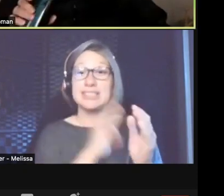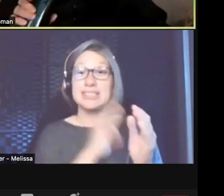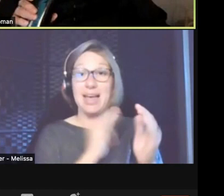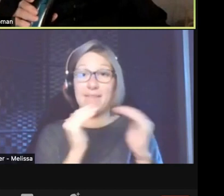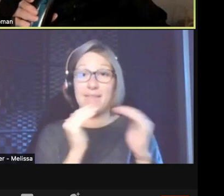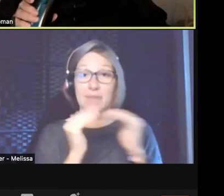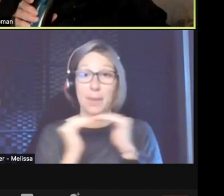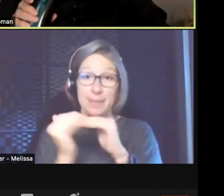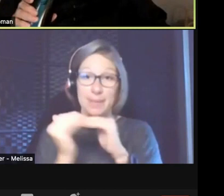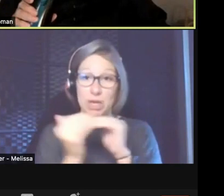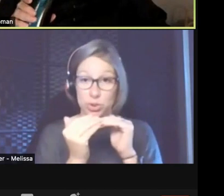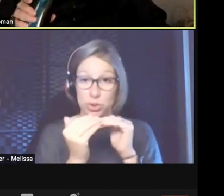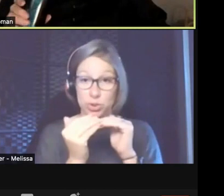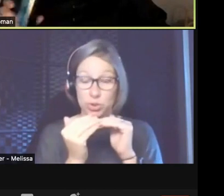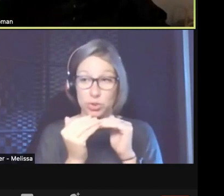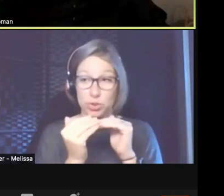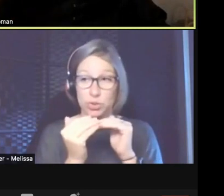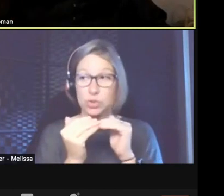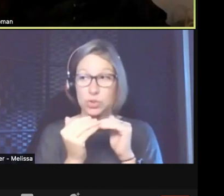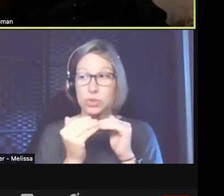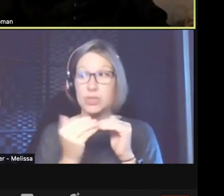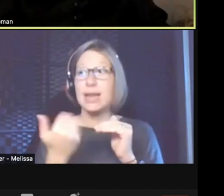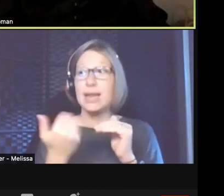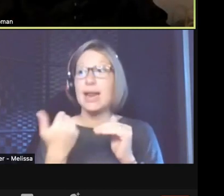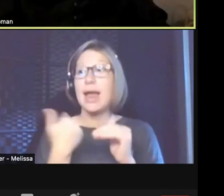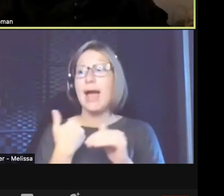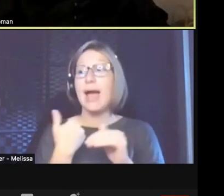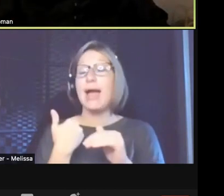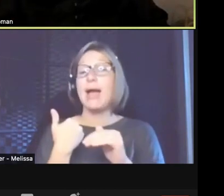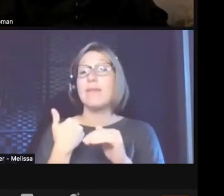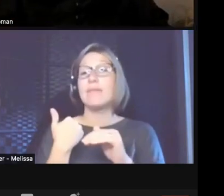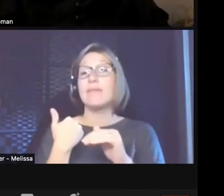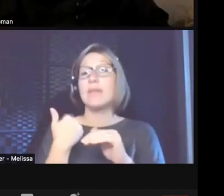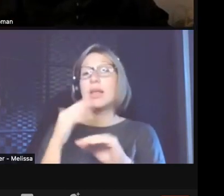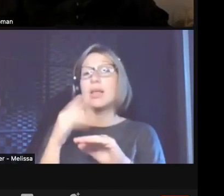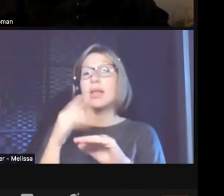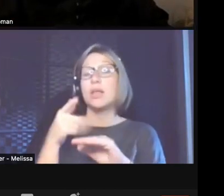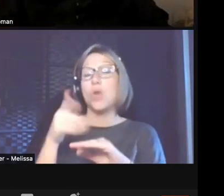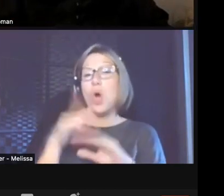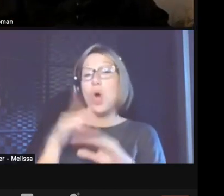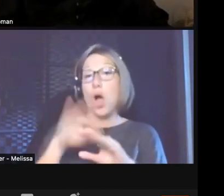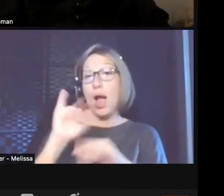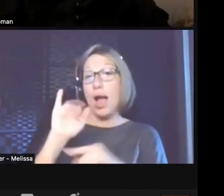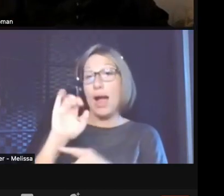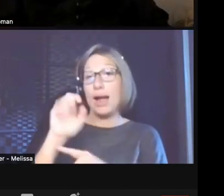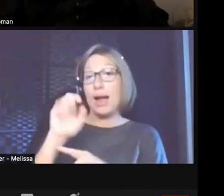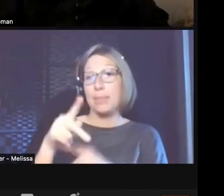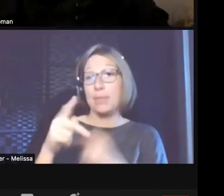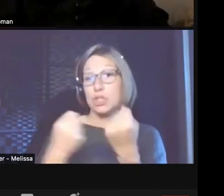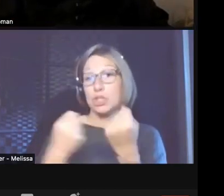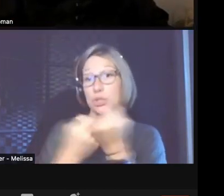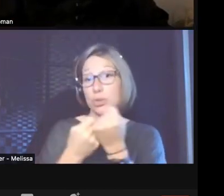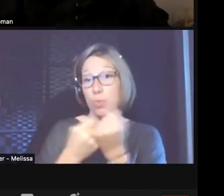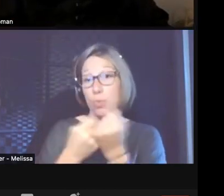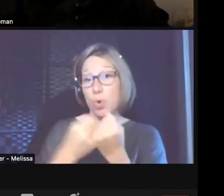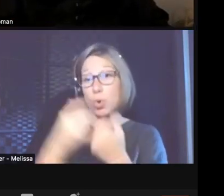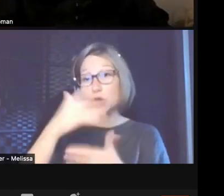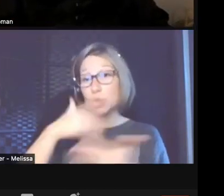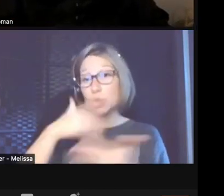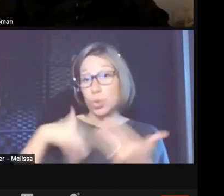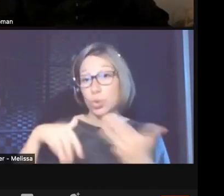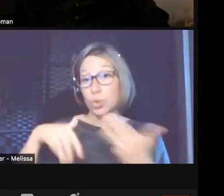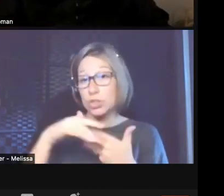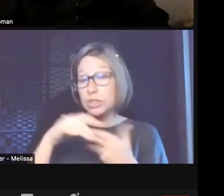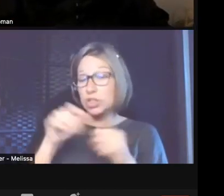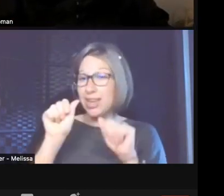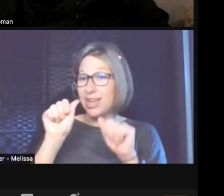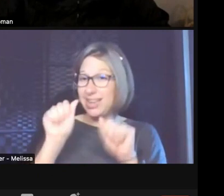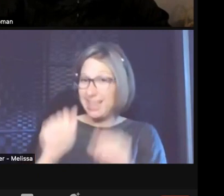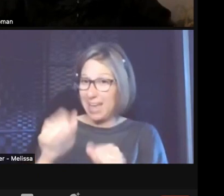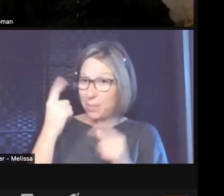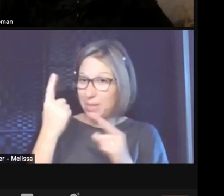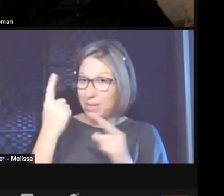Can having this on an IEP to support socialization be considered an accommodation?